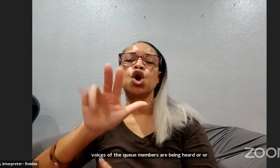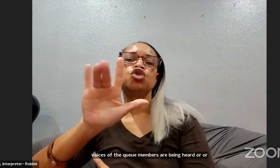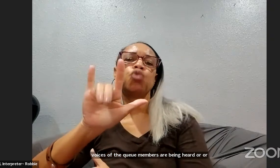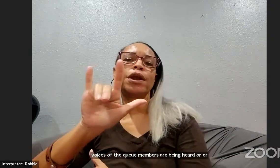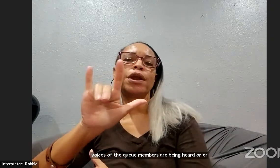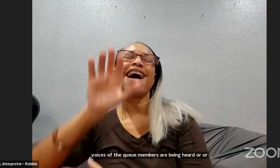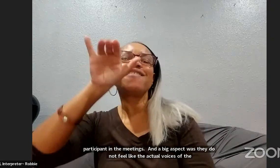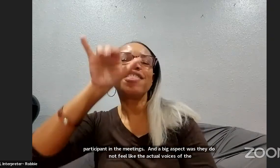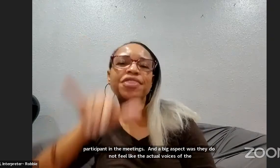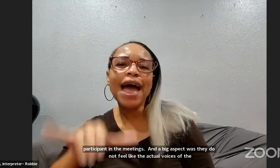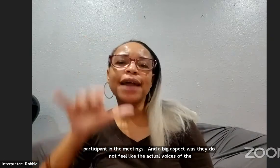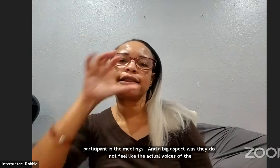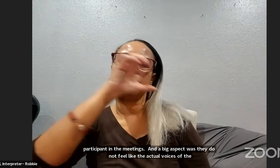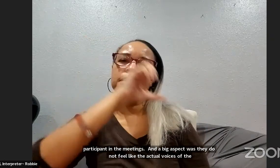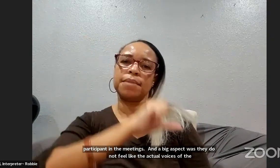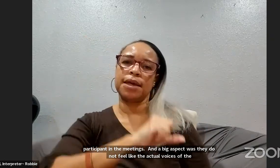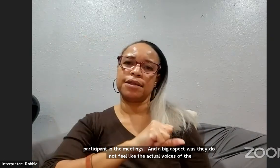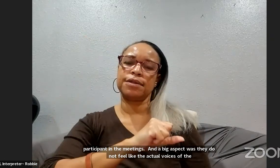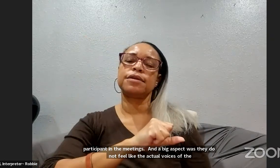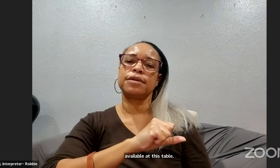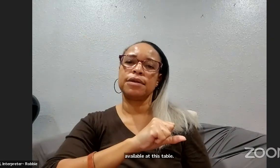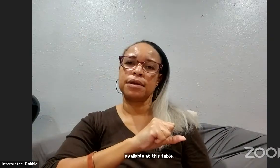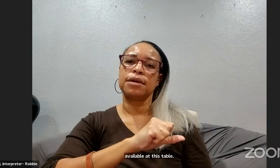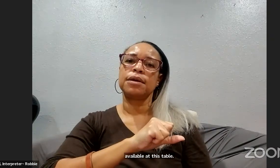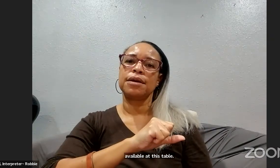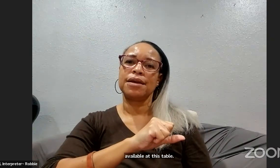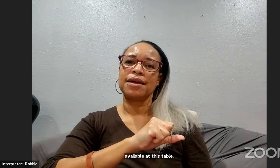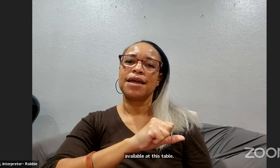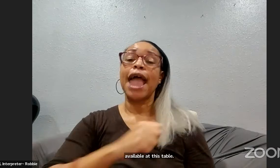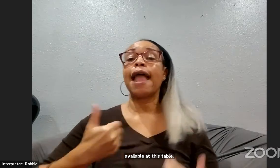these conversations. Same with adolescents.